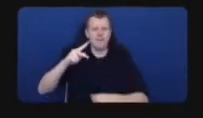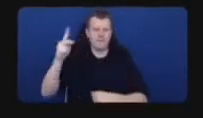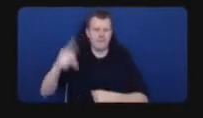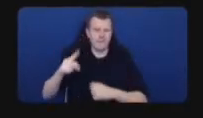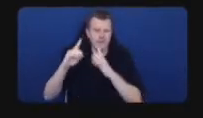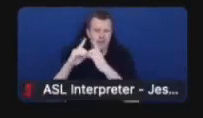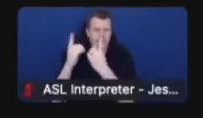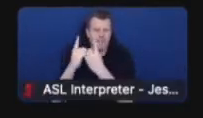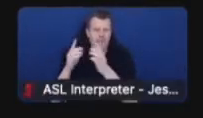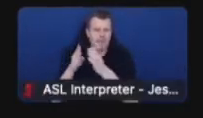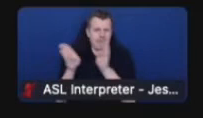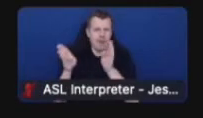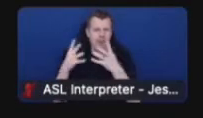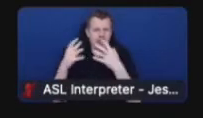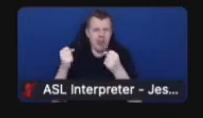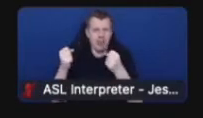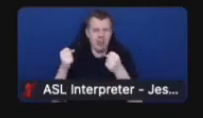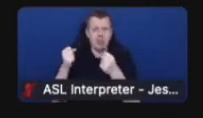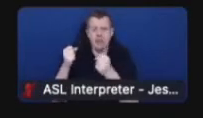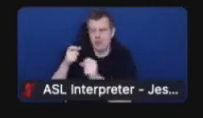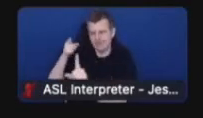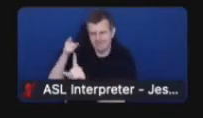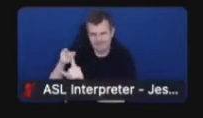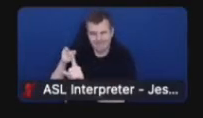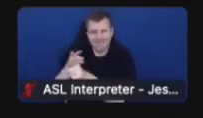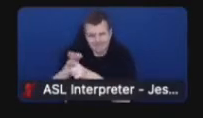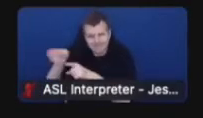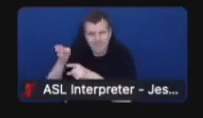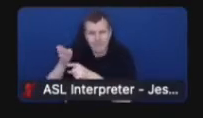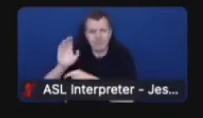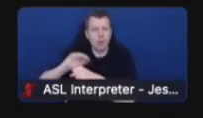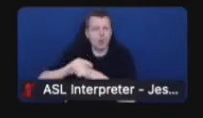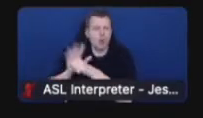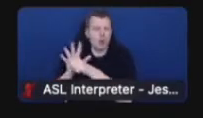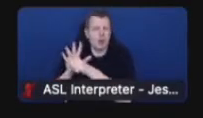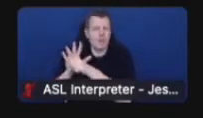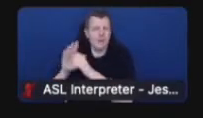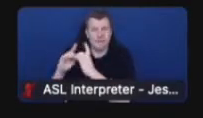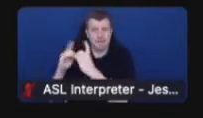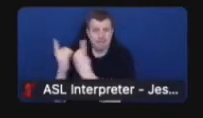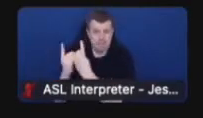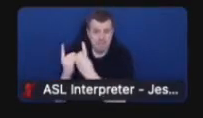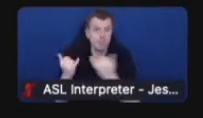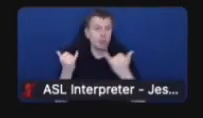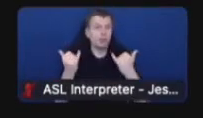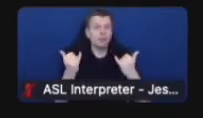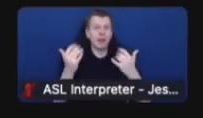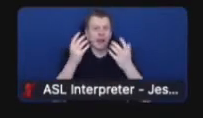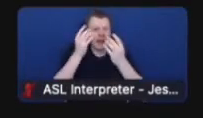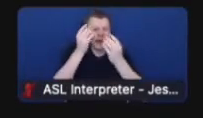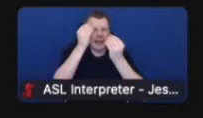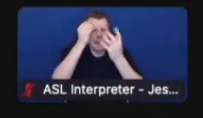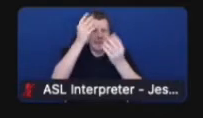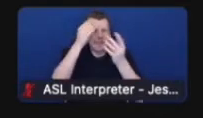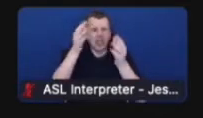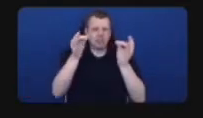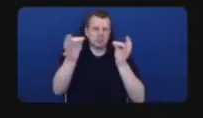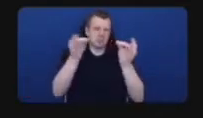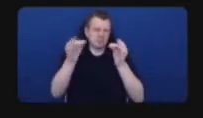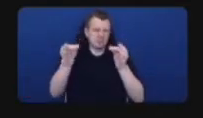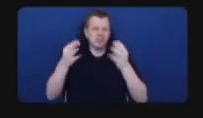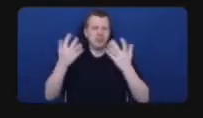Health in the COVID Containment Division. And today we have an information session for you with